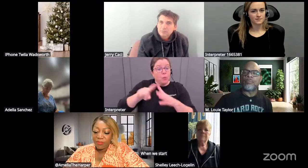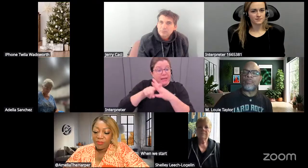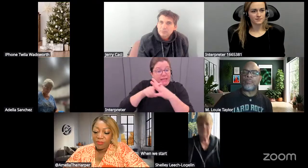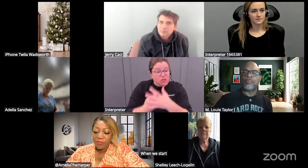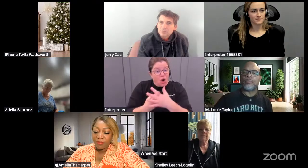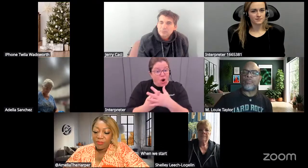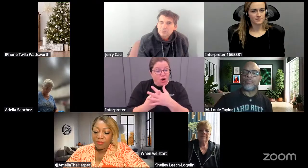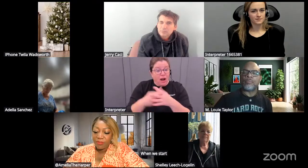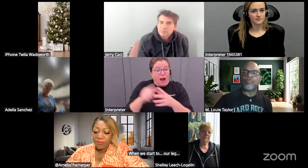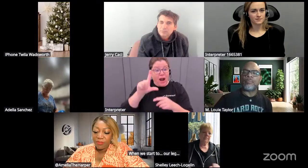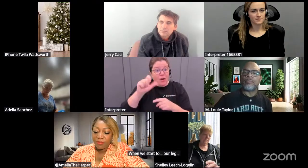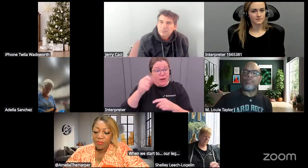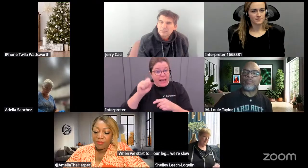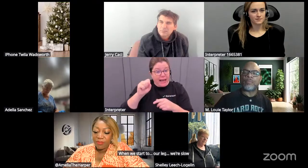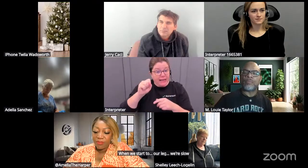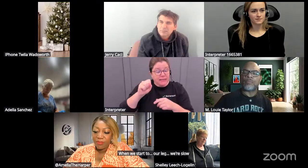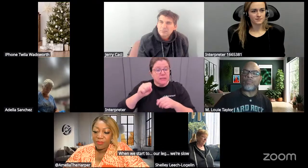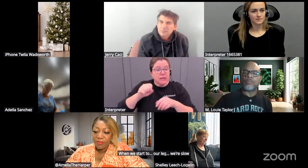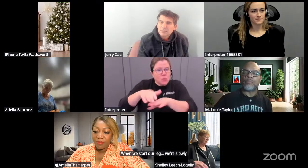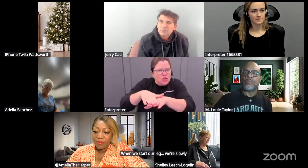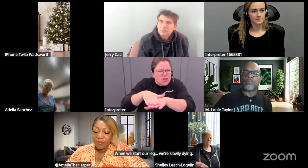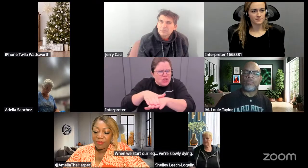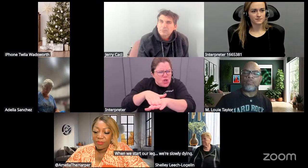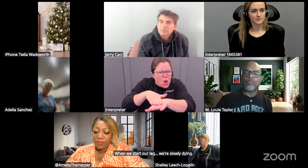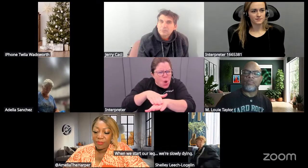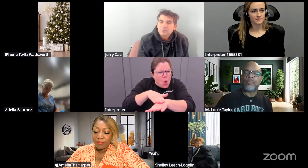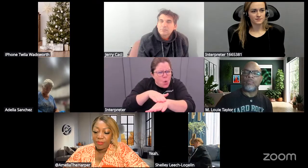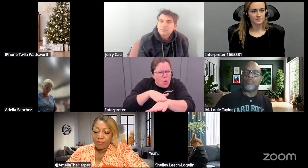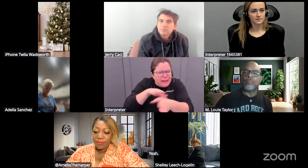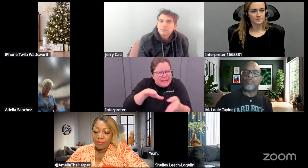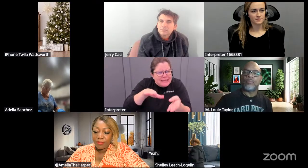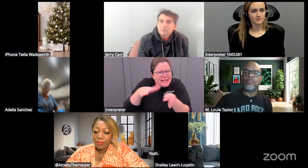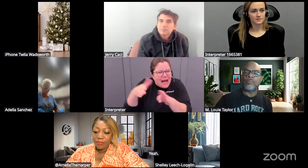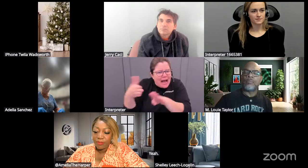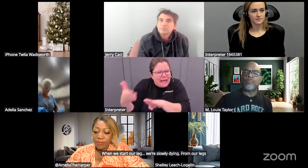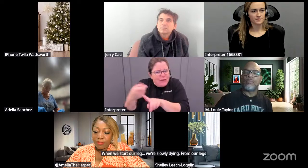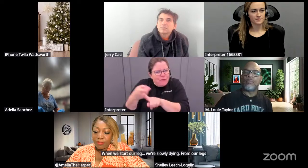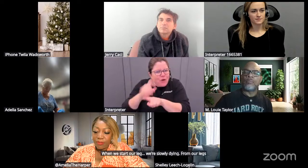leg, we're slowly dying from our legs